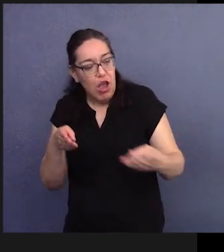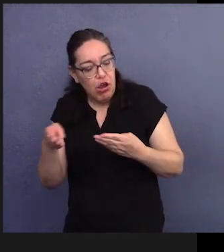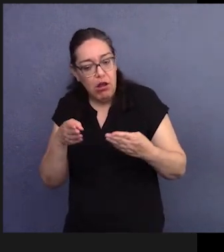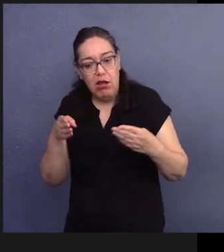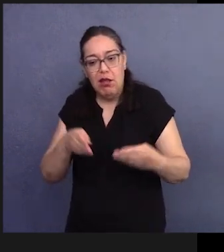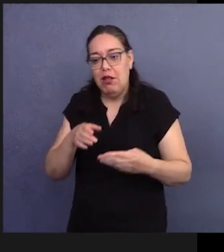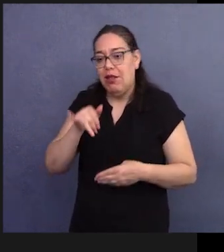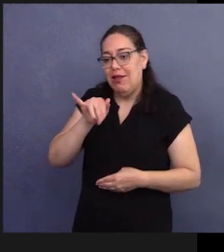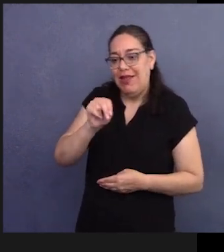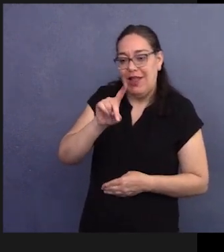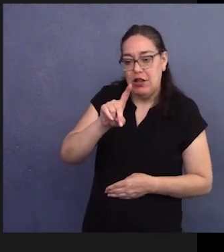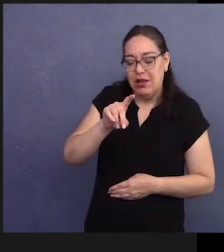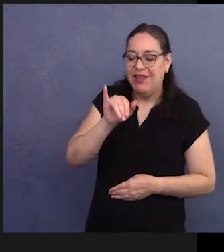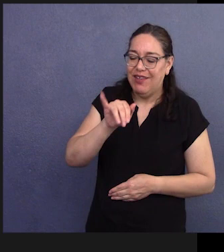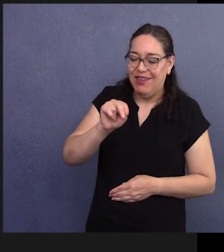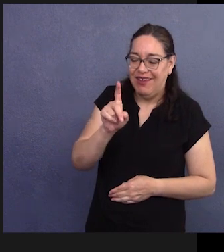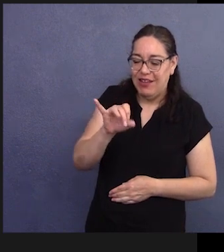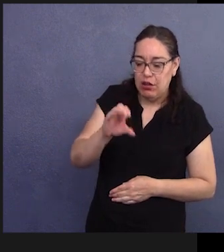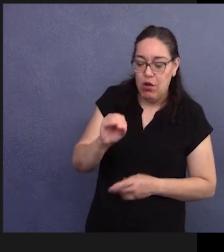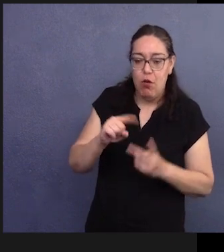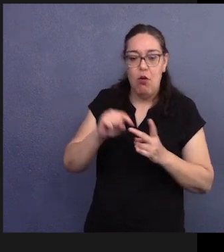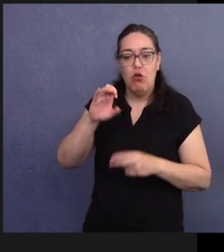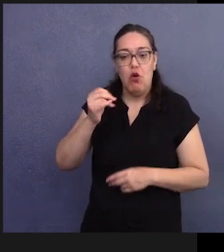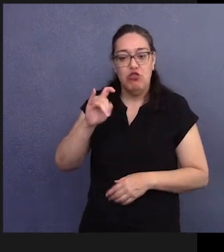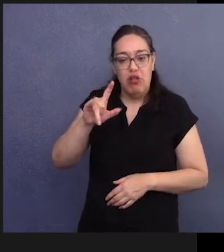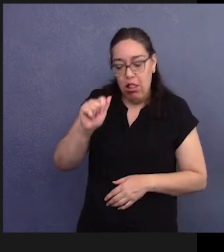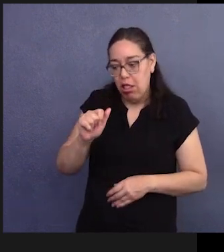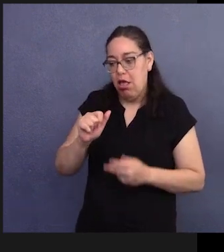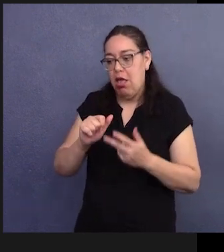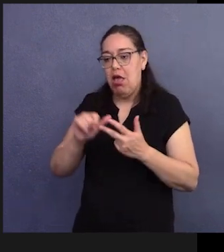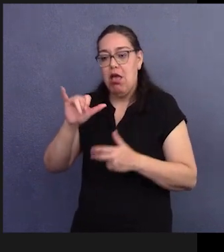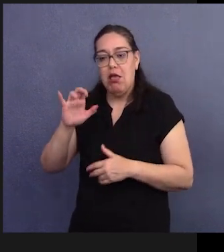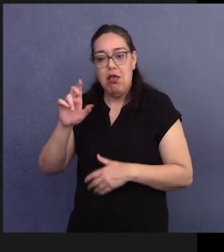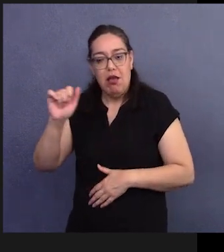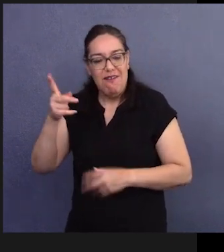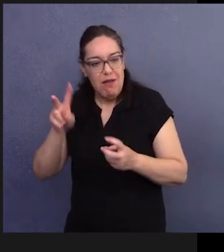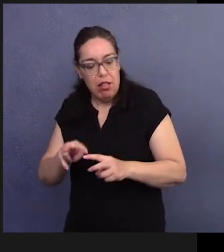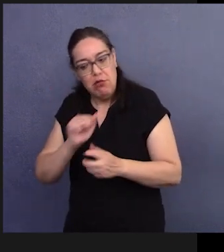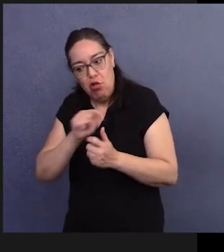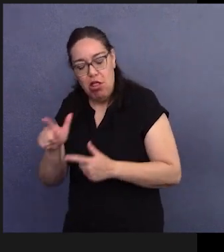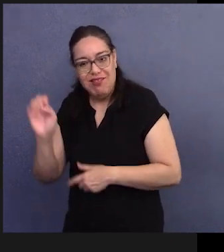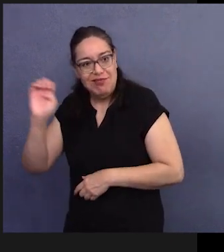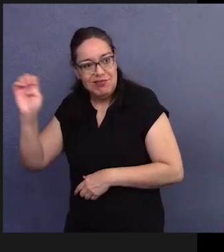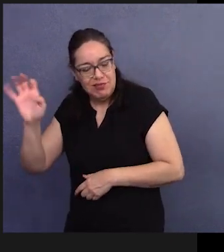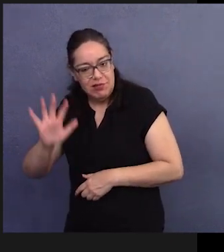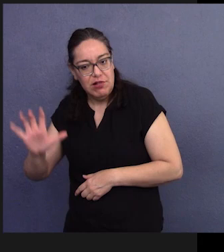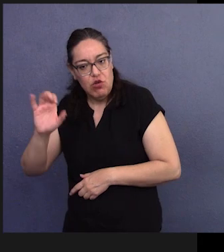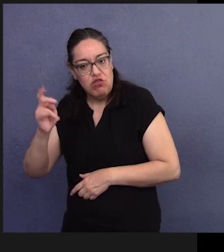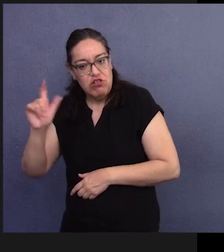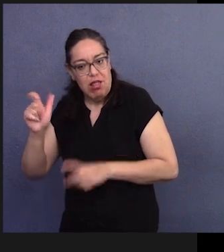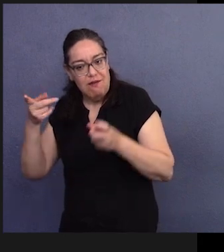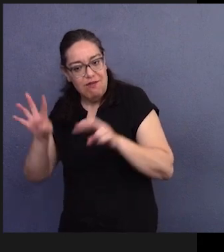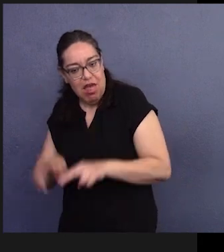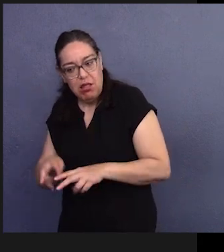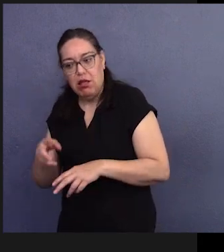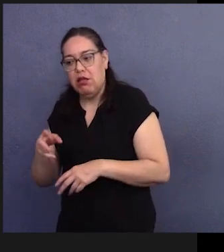Coachella, Mecca, like the East Valley, which is all quartile 1. Yep. So do I basically say that I'm